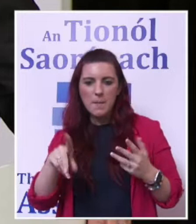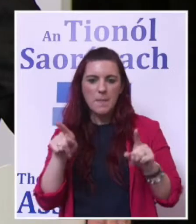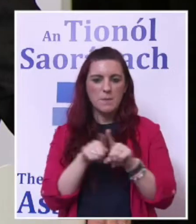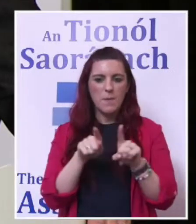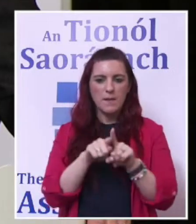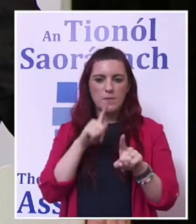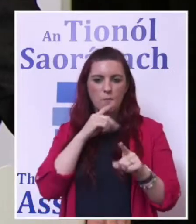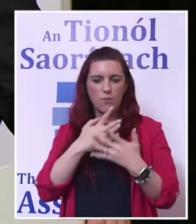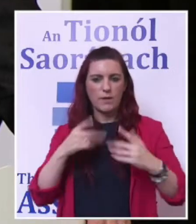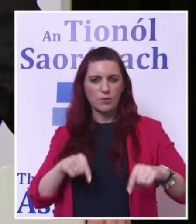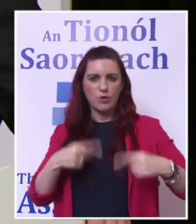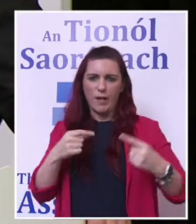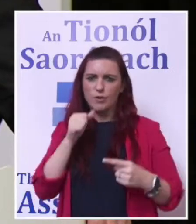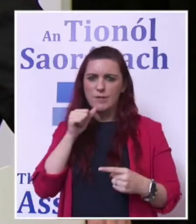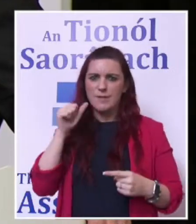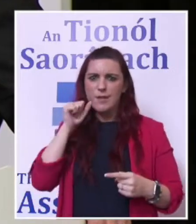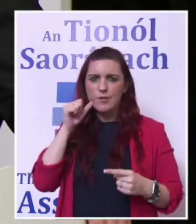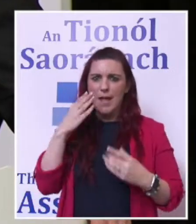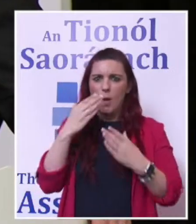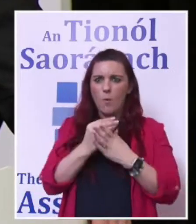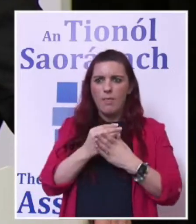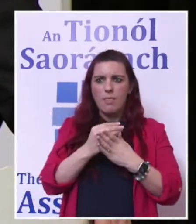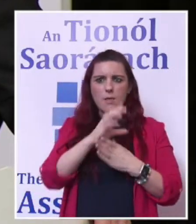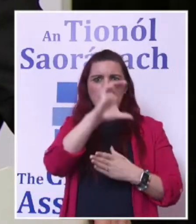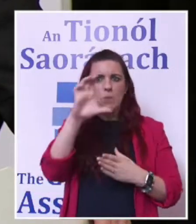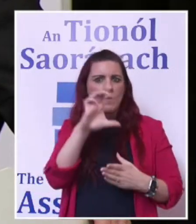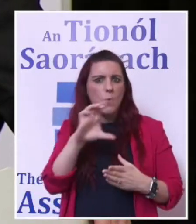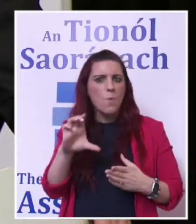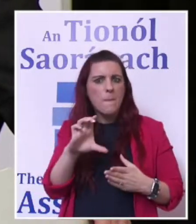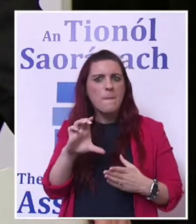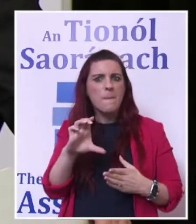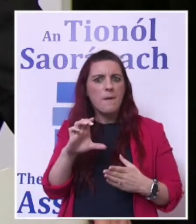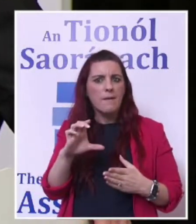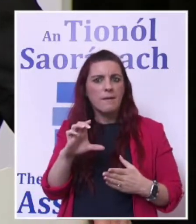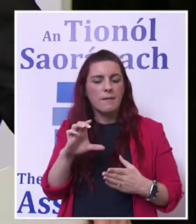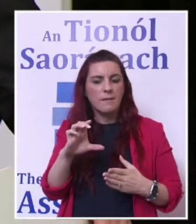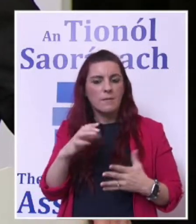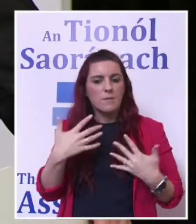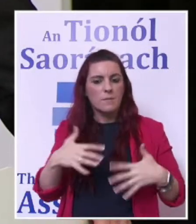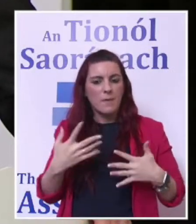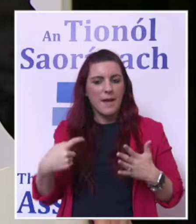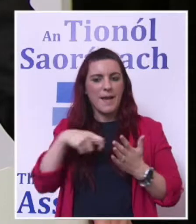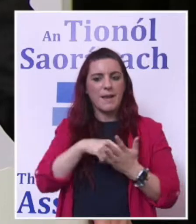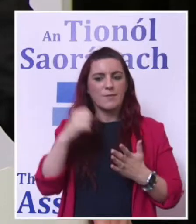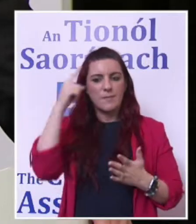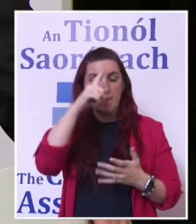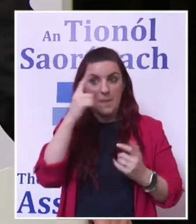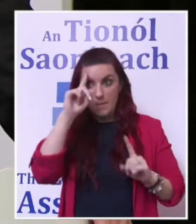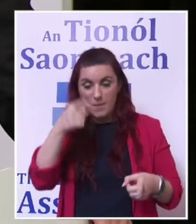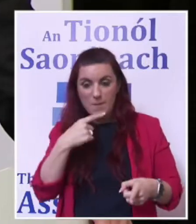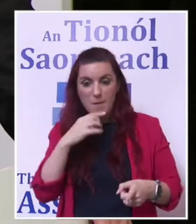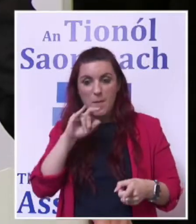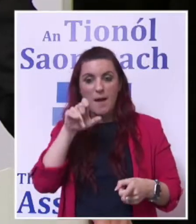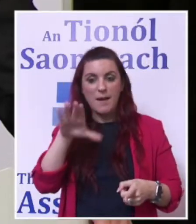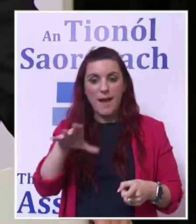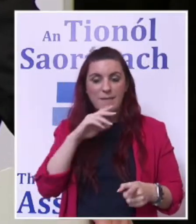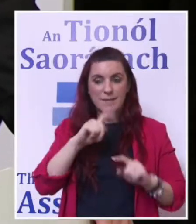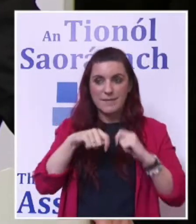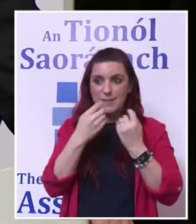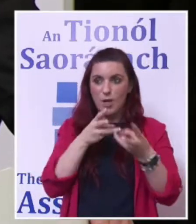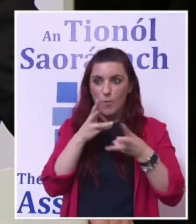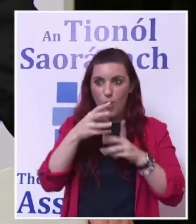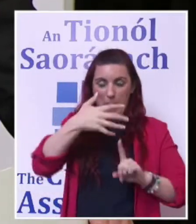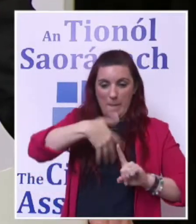were some real challenges yesterday with the Zoom. You might not notice it, but Cathal was and the team were